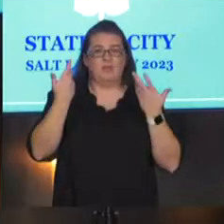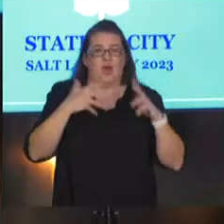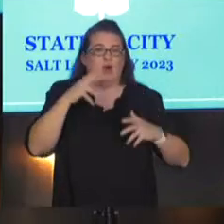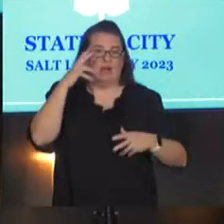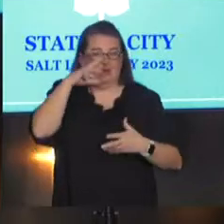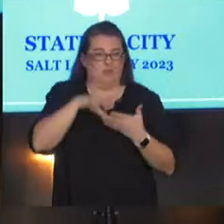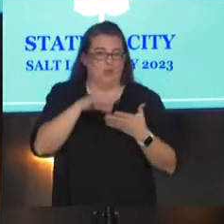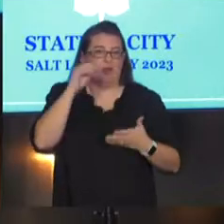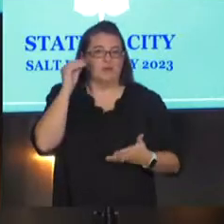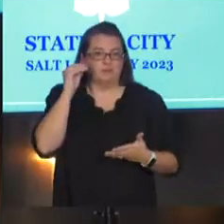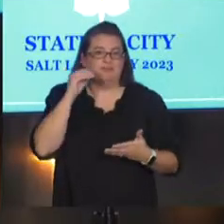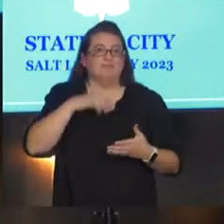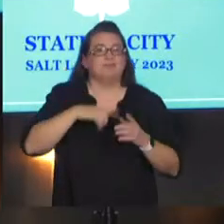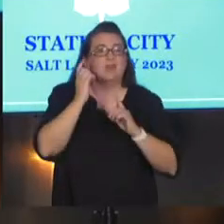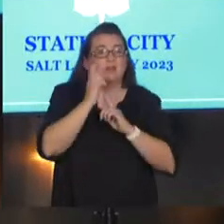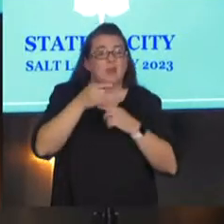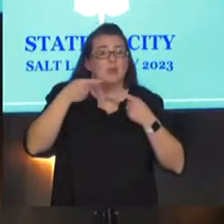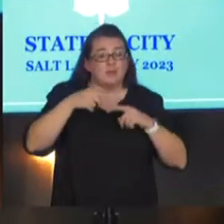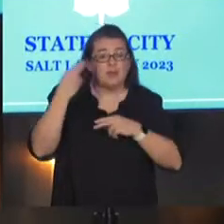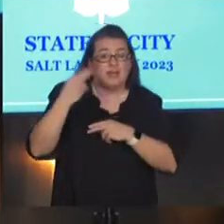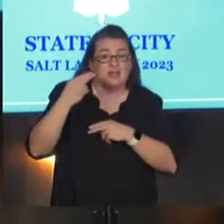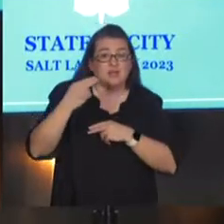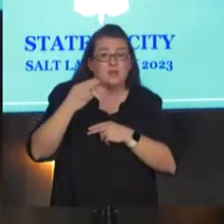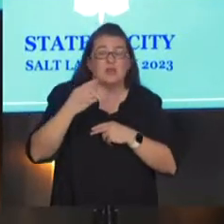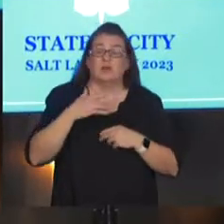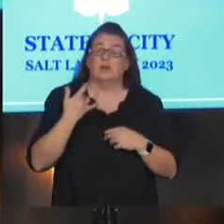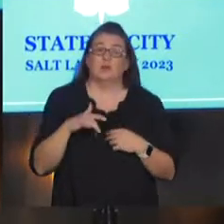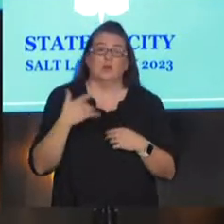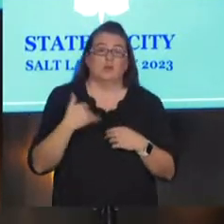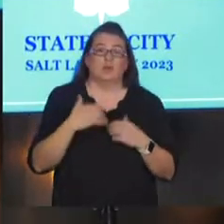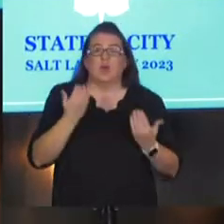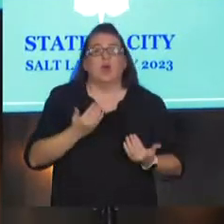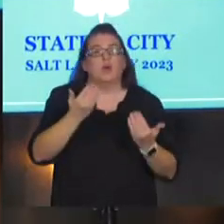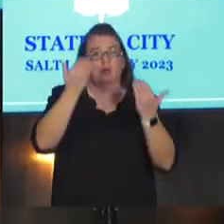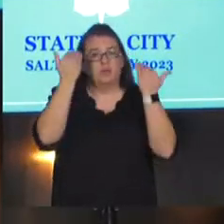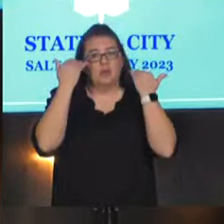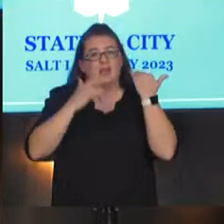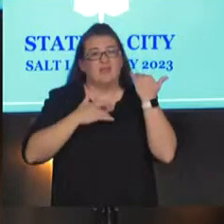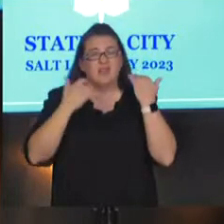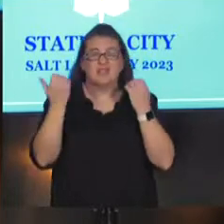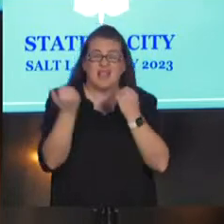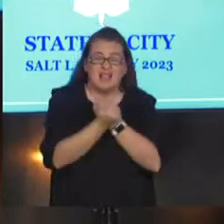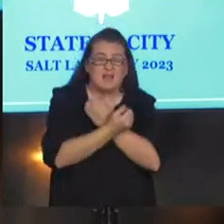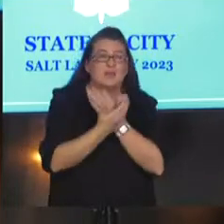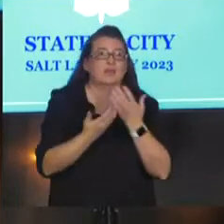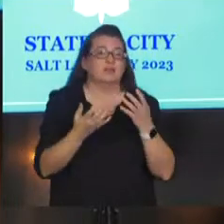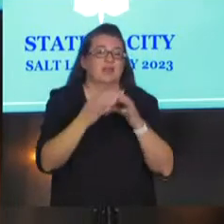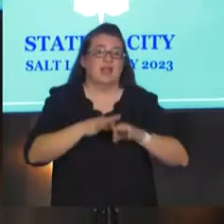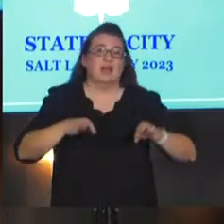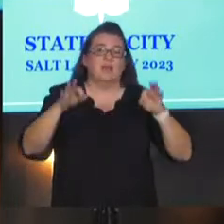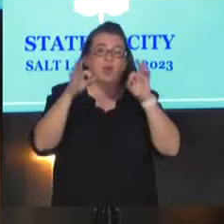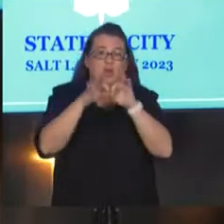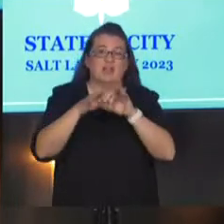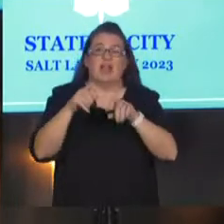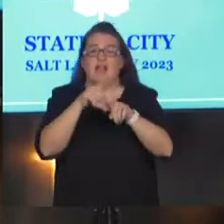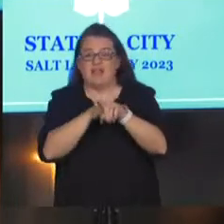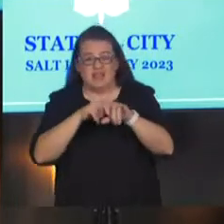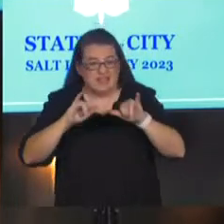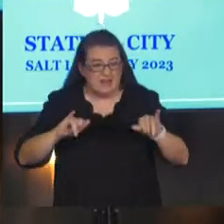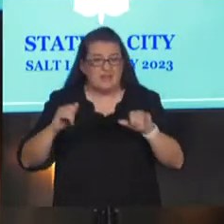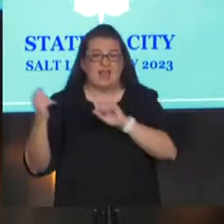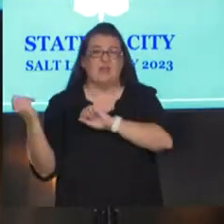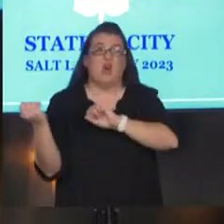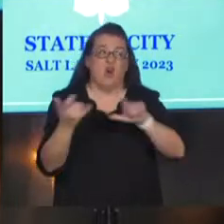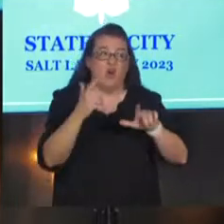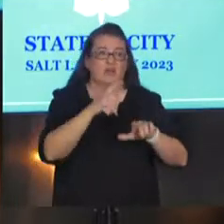This moment in history is daunting. It feels as though everything is important all at once to everyone all the time.